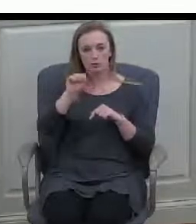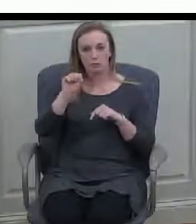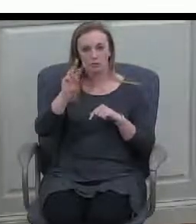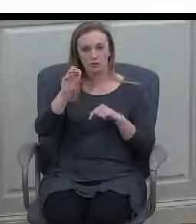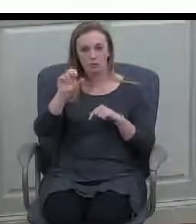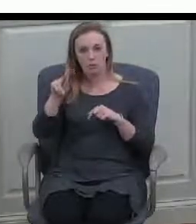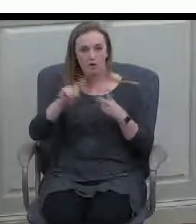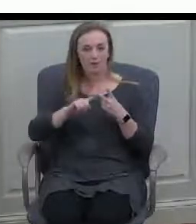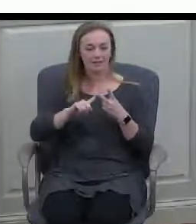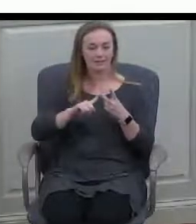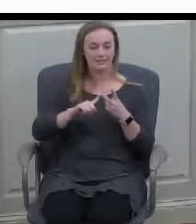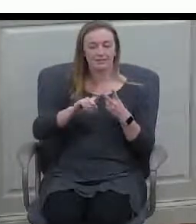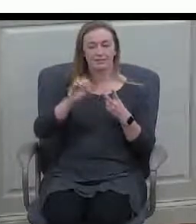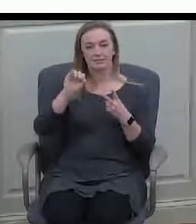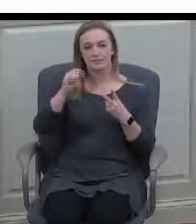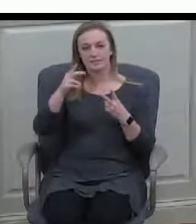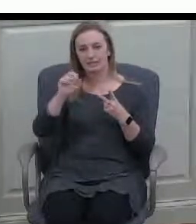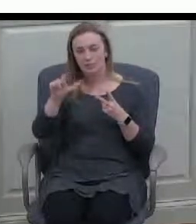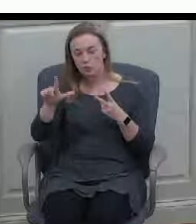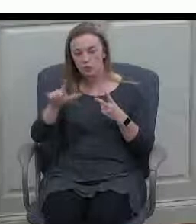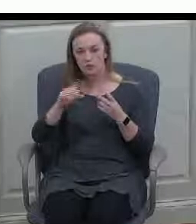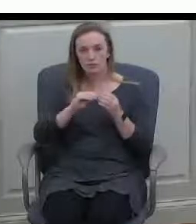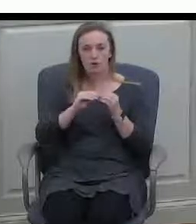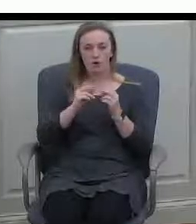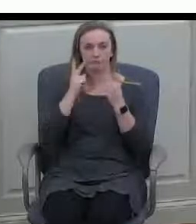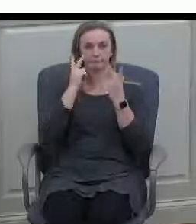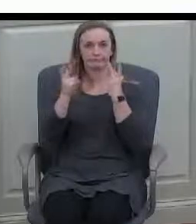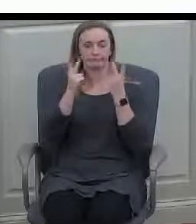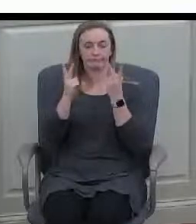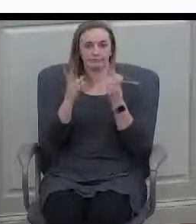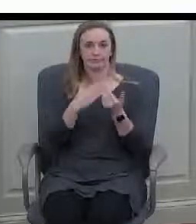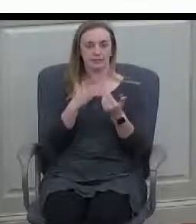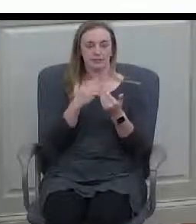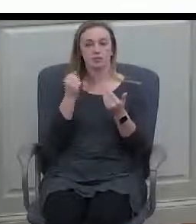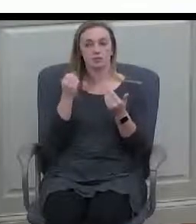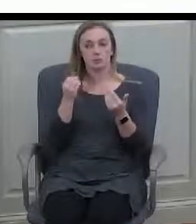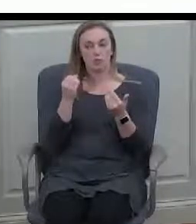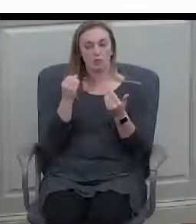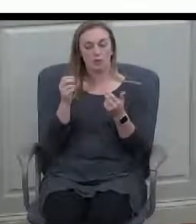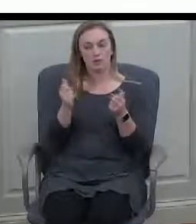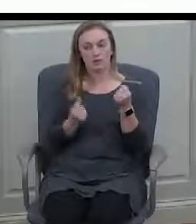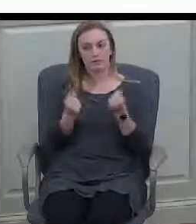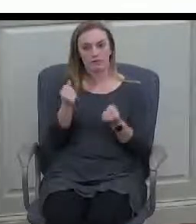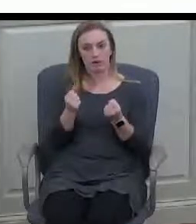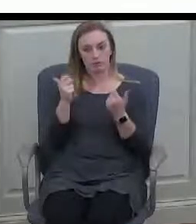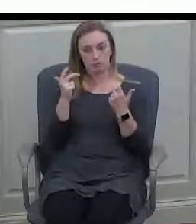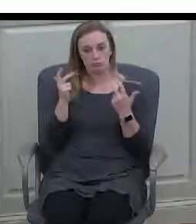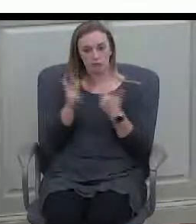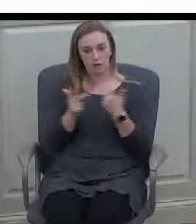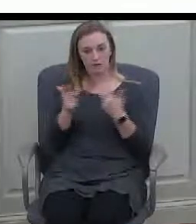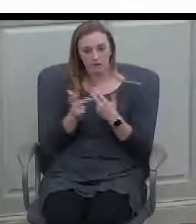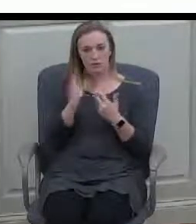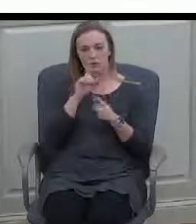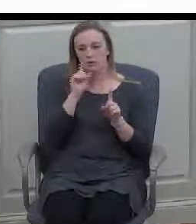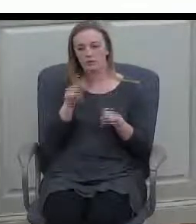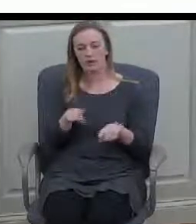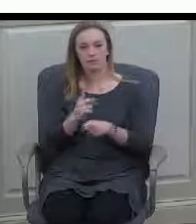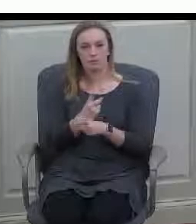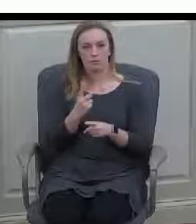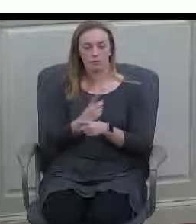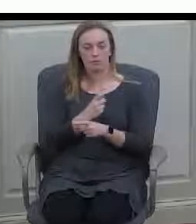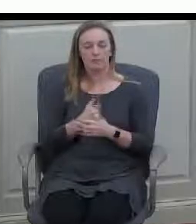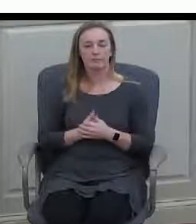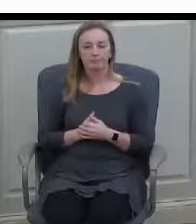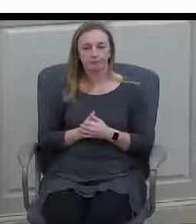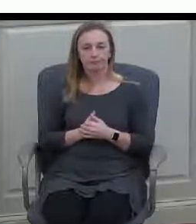that vehicles, as they're traveling through the corridor, will react to them appropriately. So you'll see as